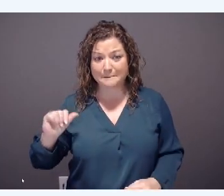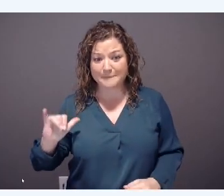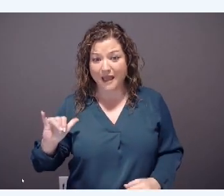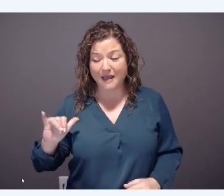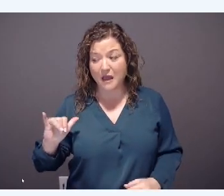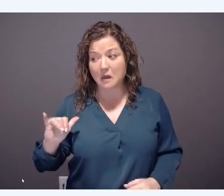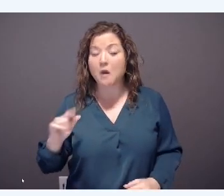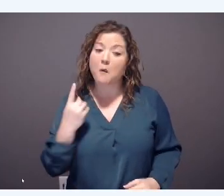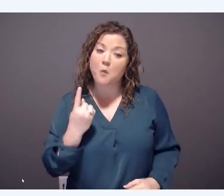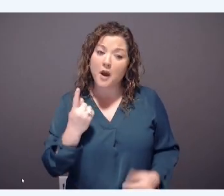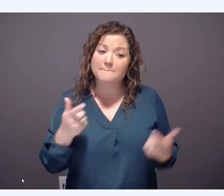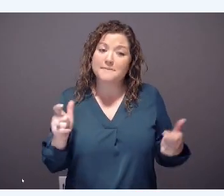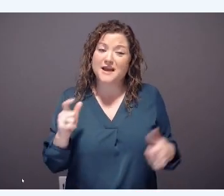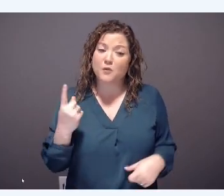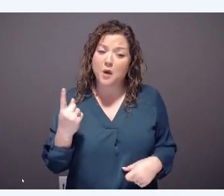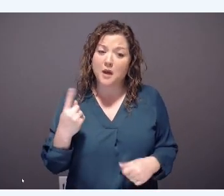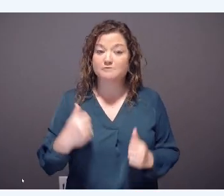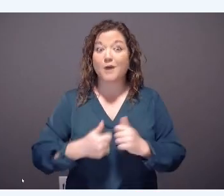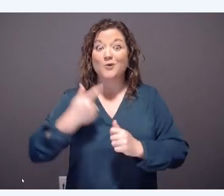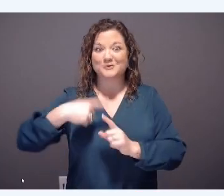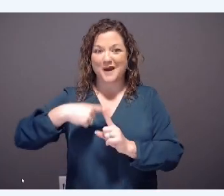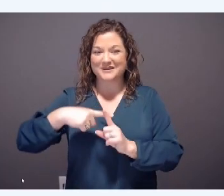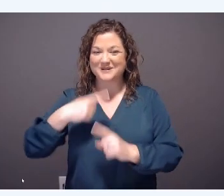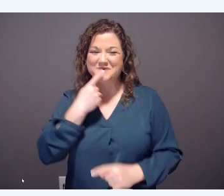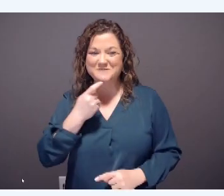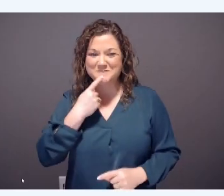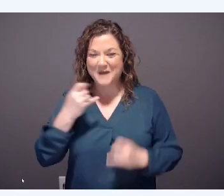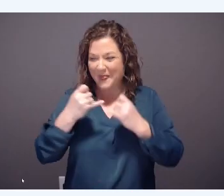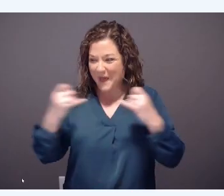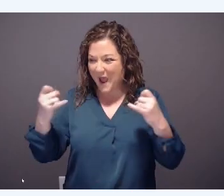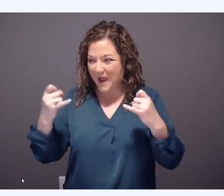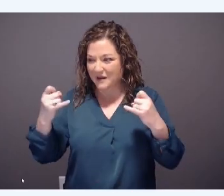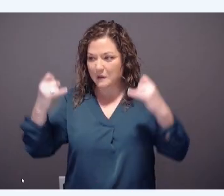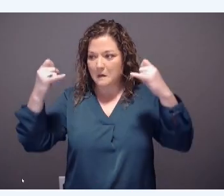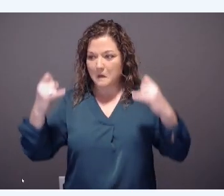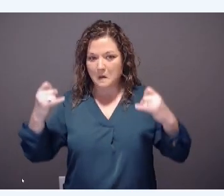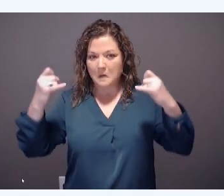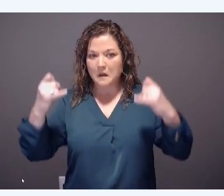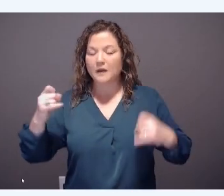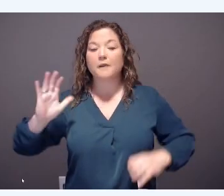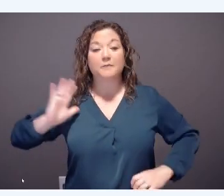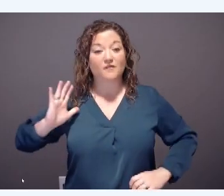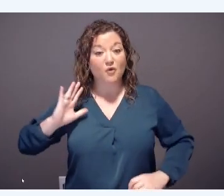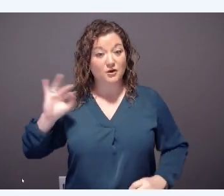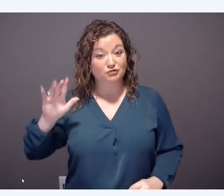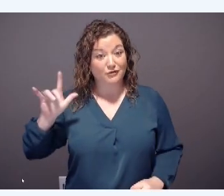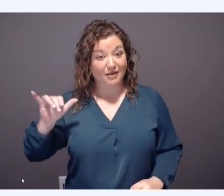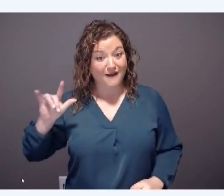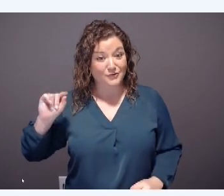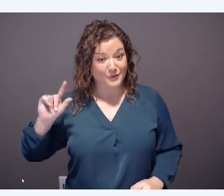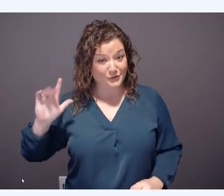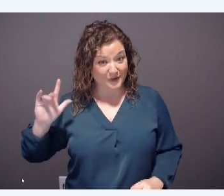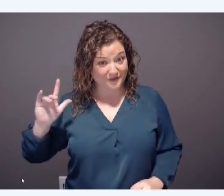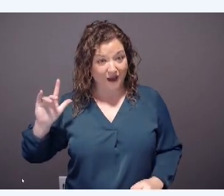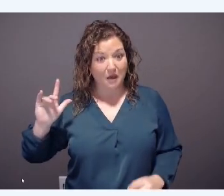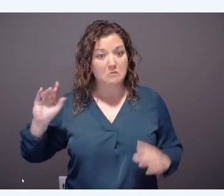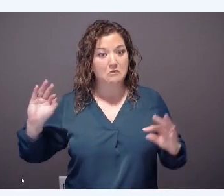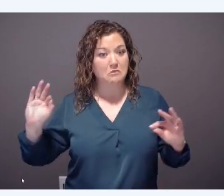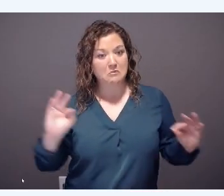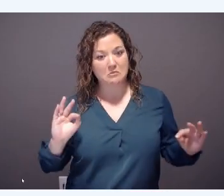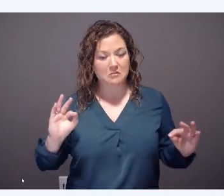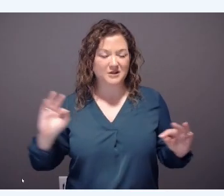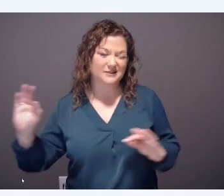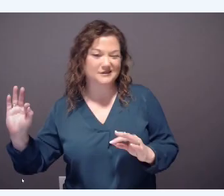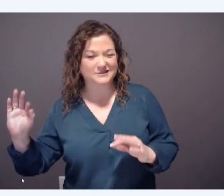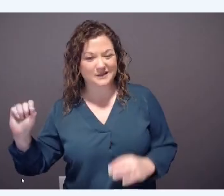probably the most positive is that red line going up and down. We've moved that out from July of 2025 to September of 2025. And if you remember